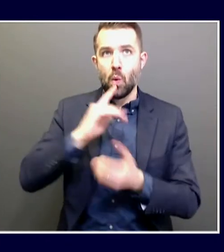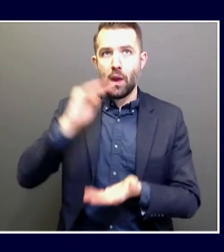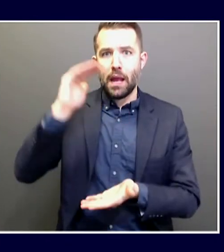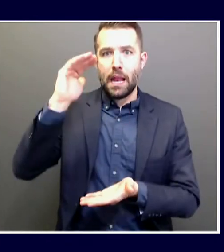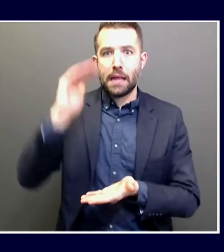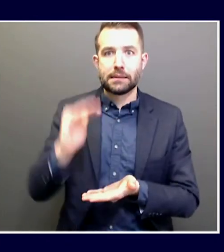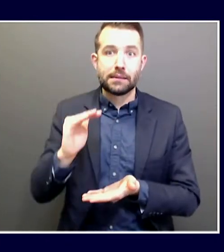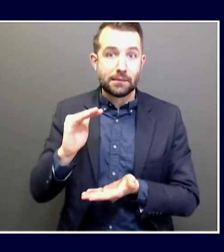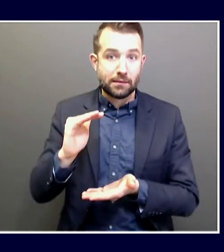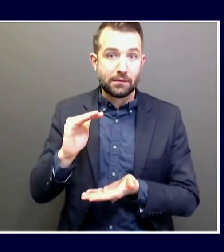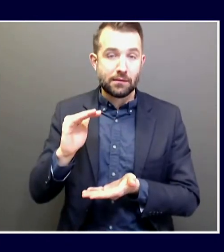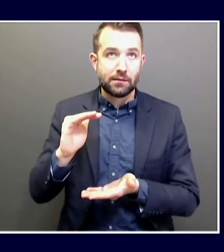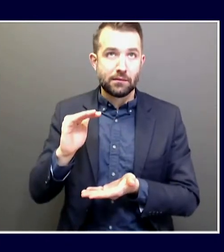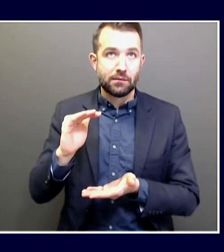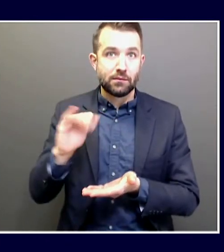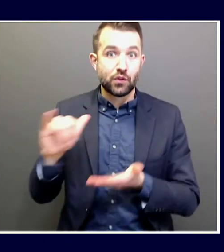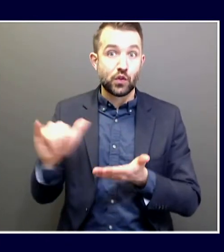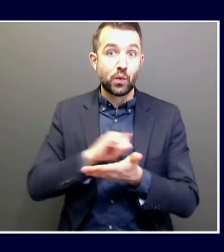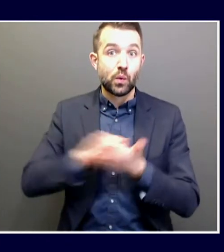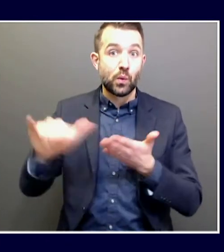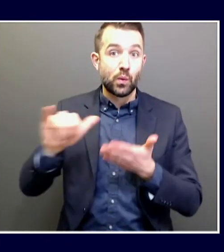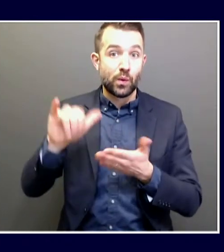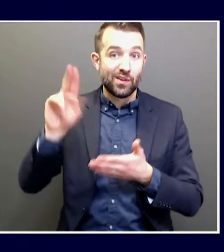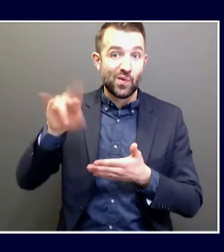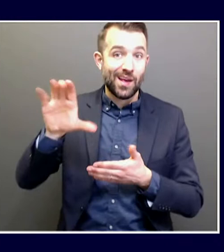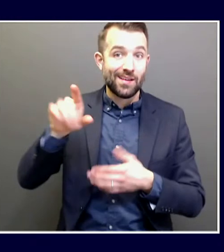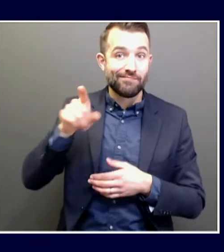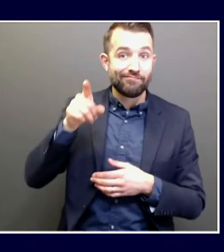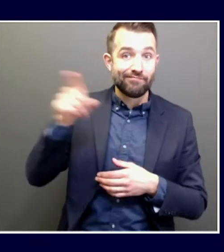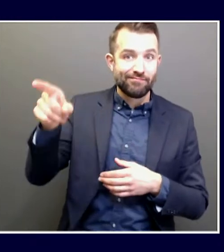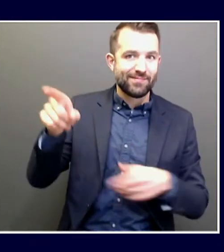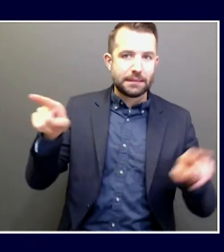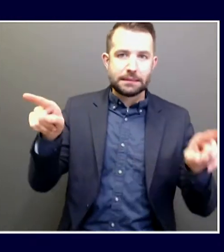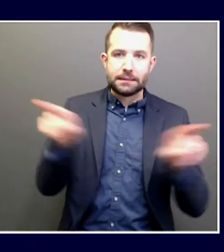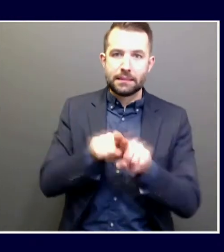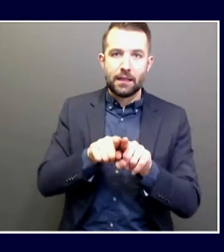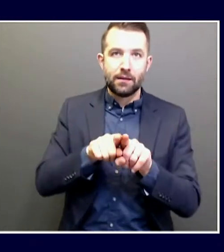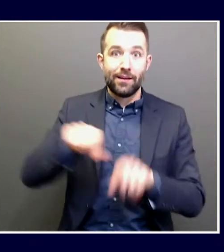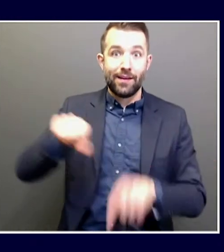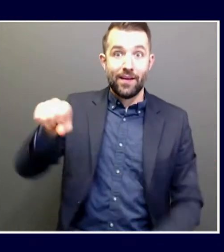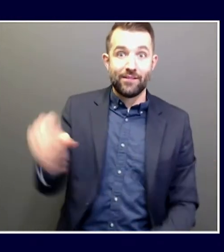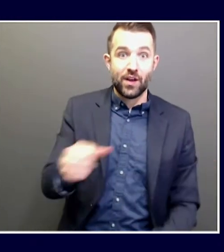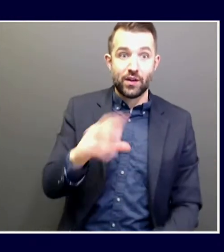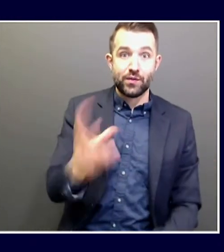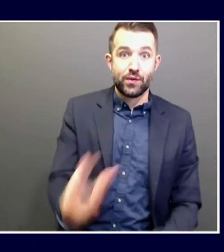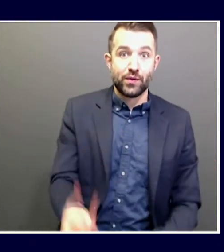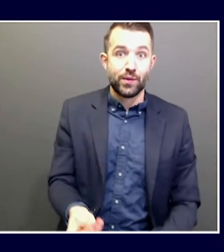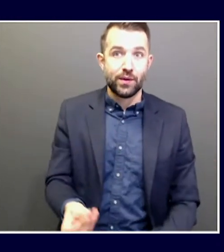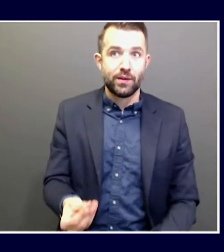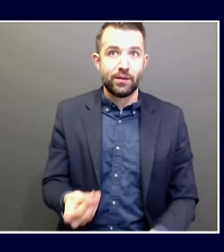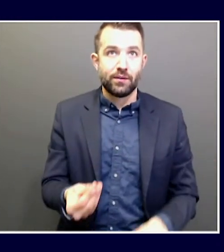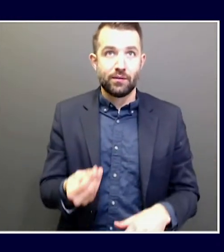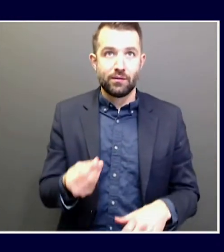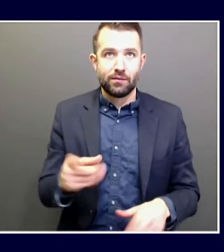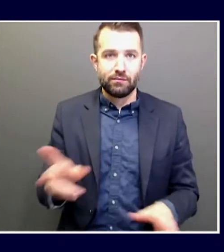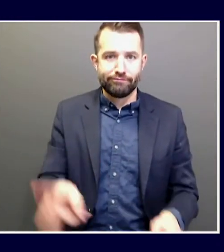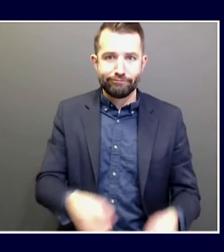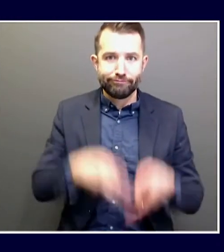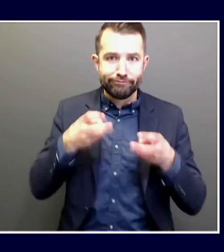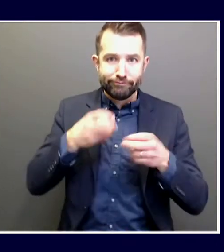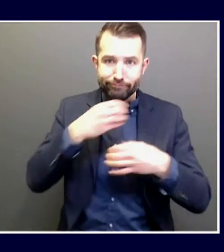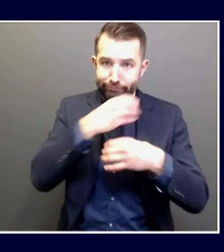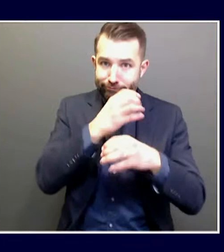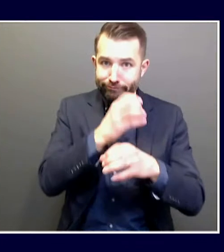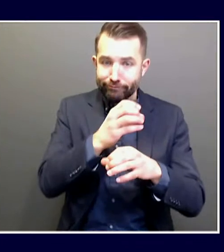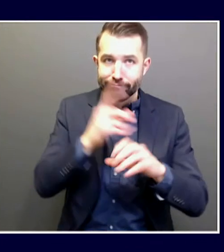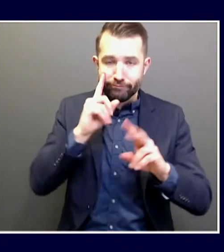New York City is also showing this. And I know you don't predict, but is there a sense of how far behind we